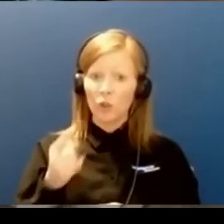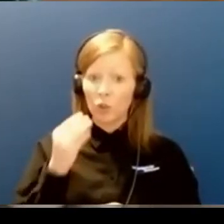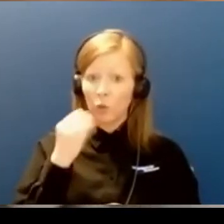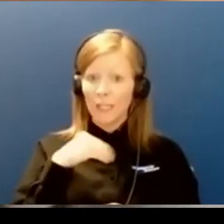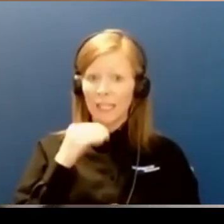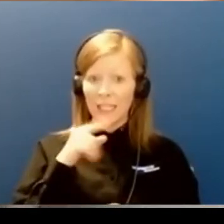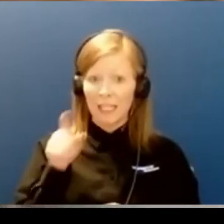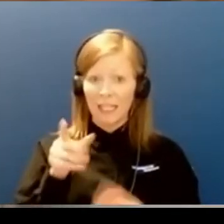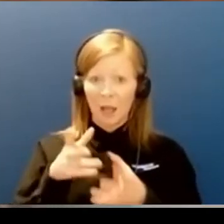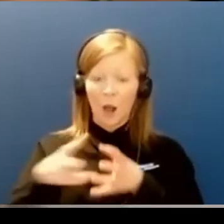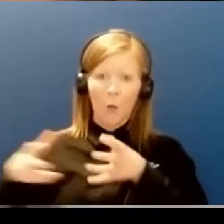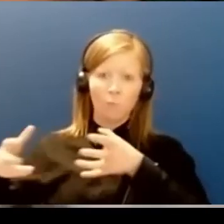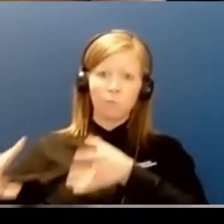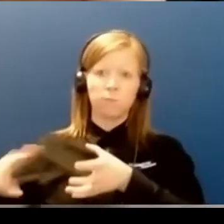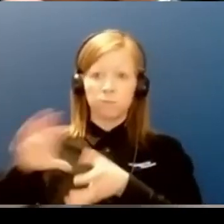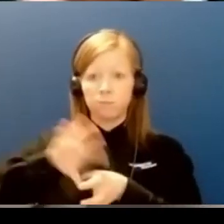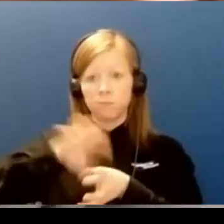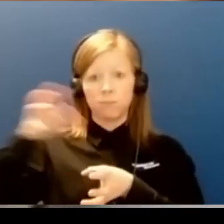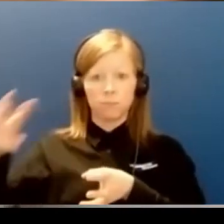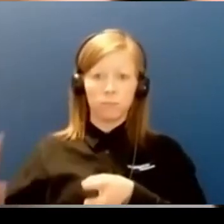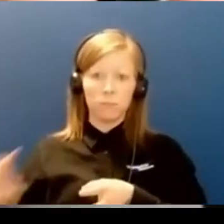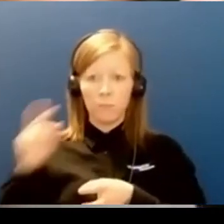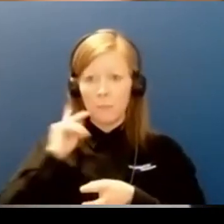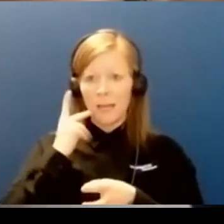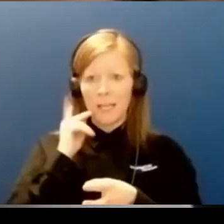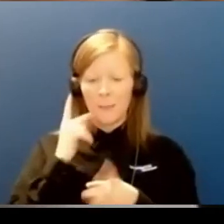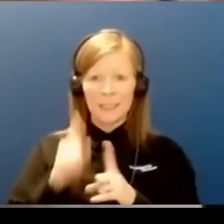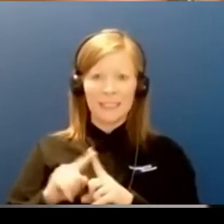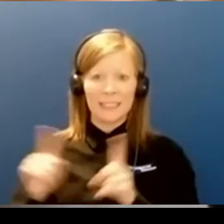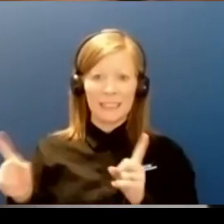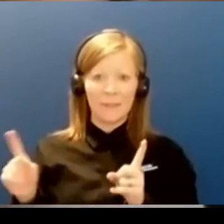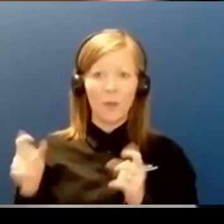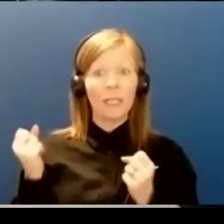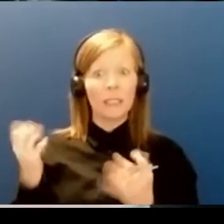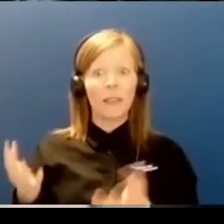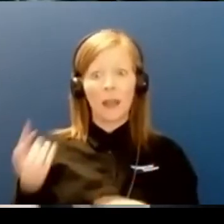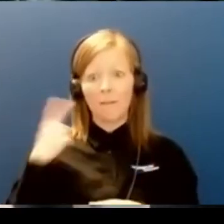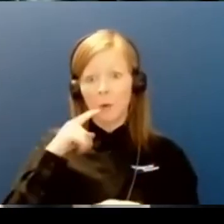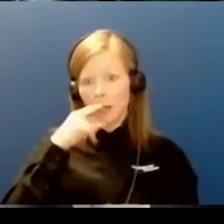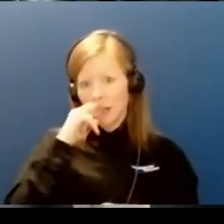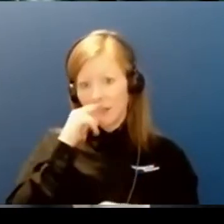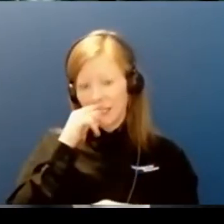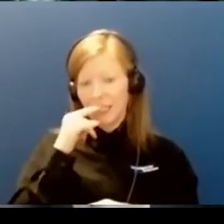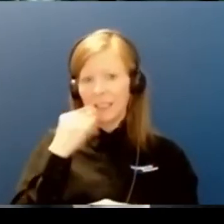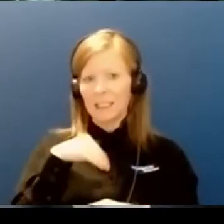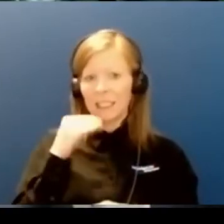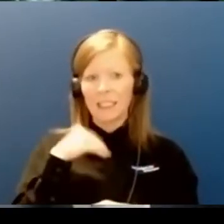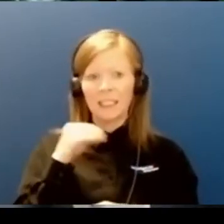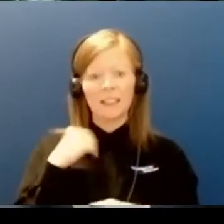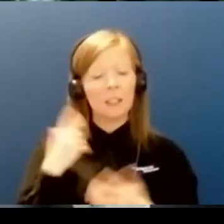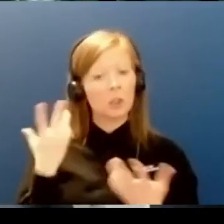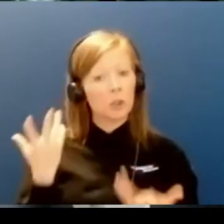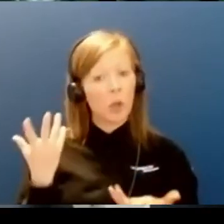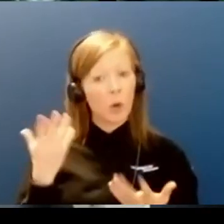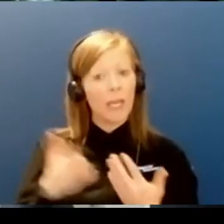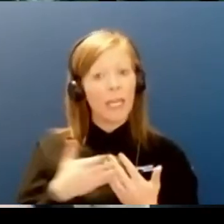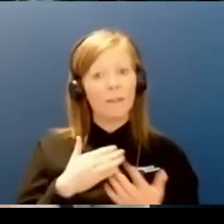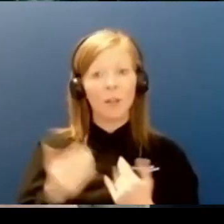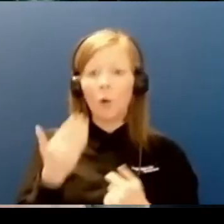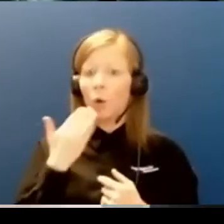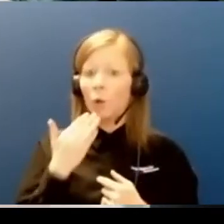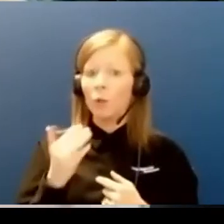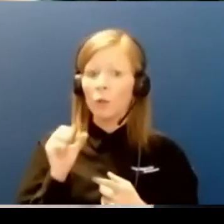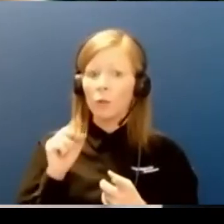big old giant container of pineapple here, right? Which is probably a lot for a small child to eat. So something sensible, as it could be a good snack, would be